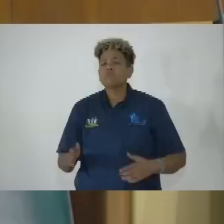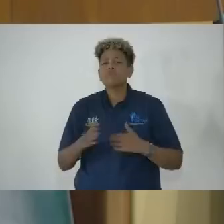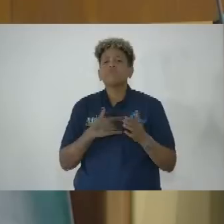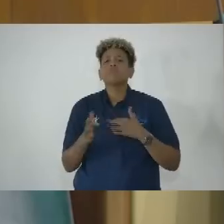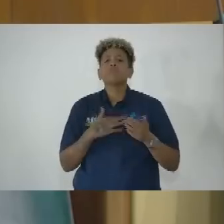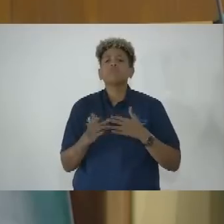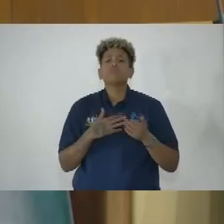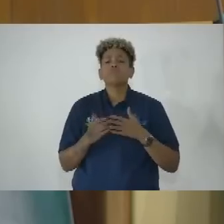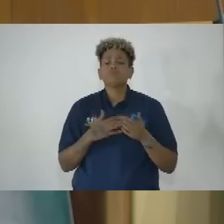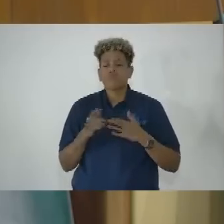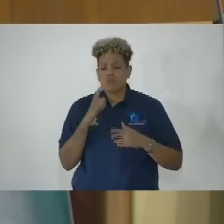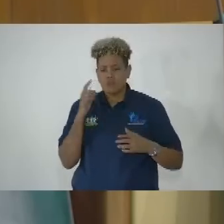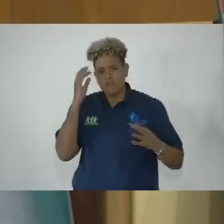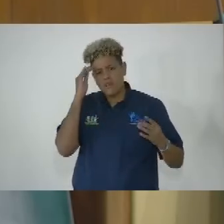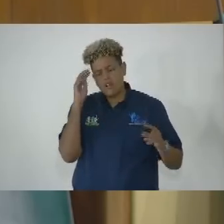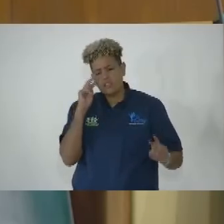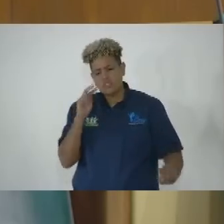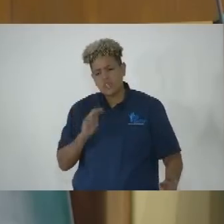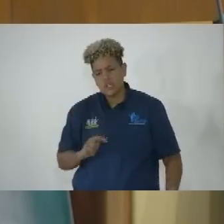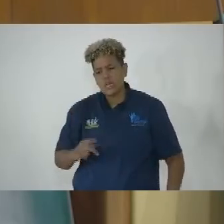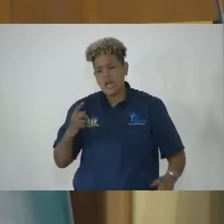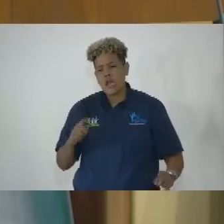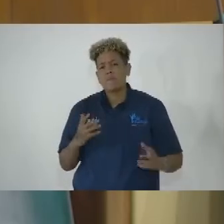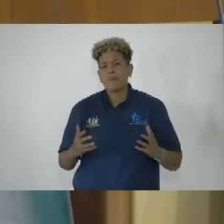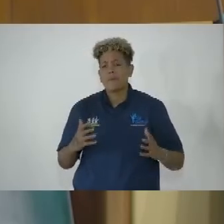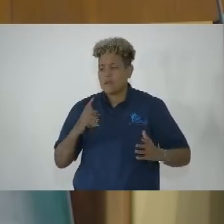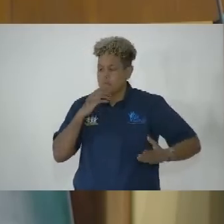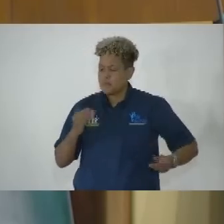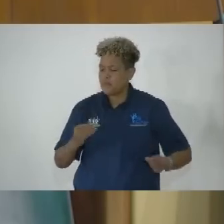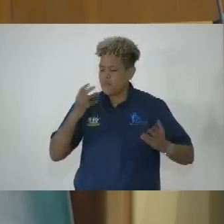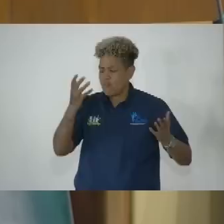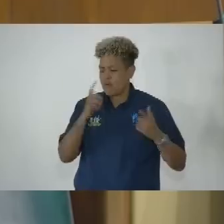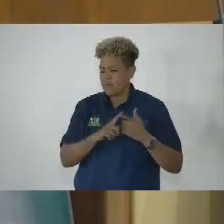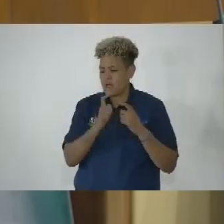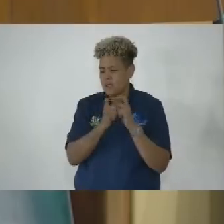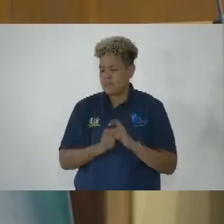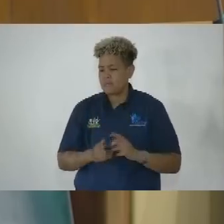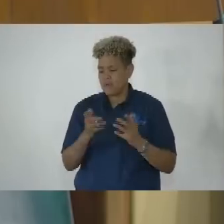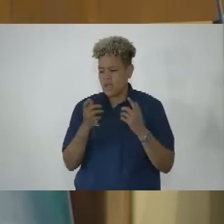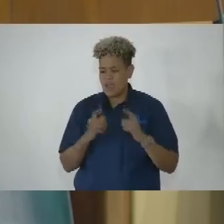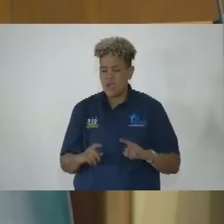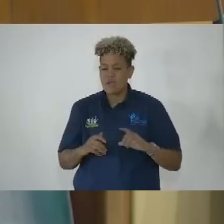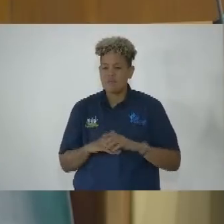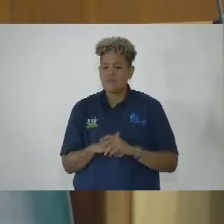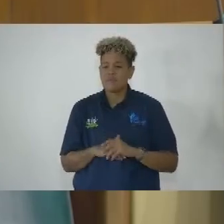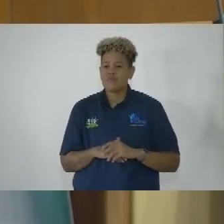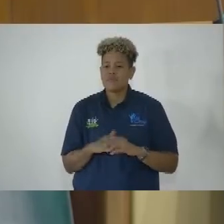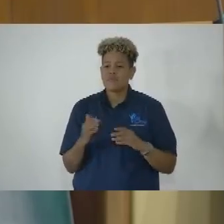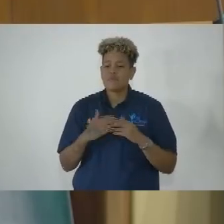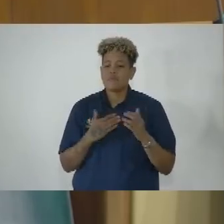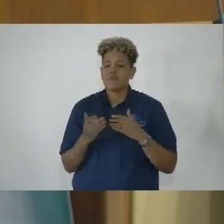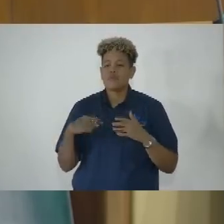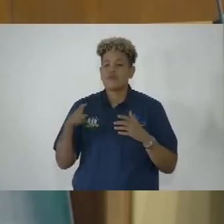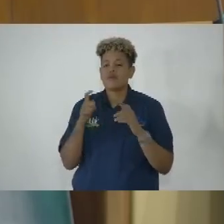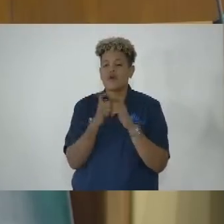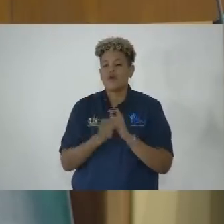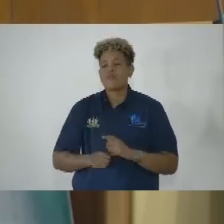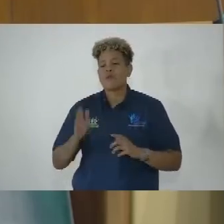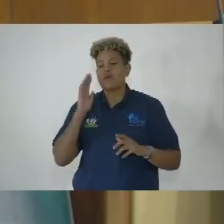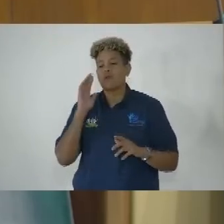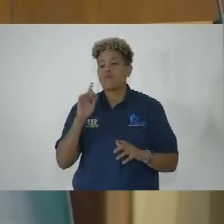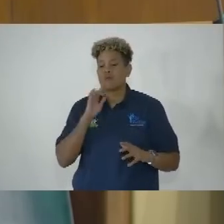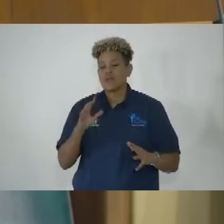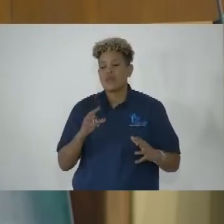irrespective of concerns that might be put forward an amendment, whether or not those amendments will